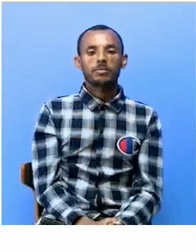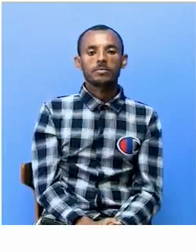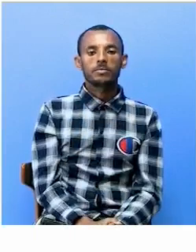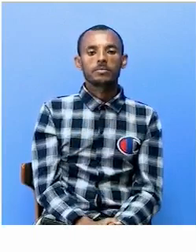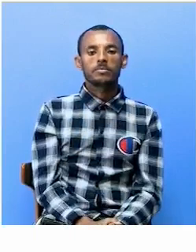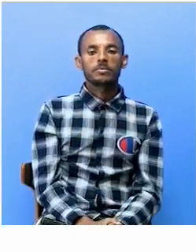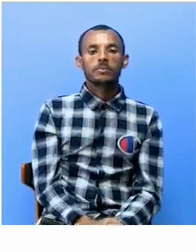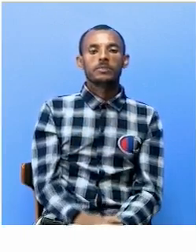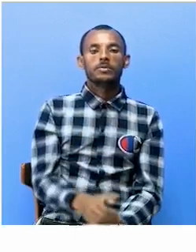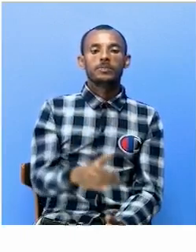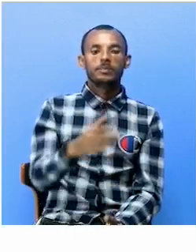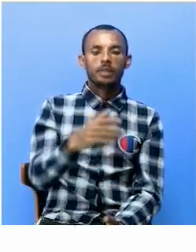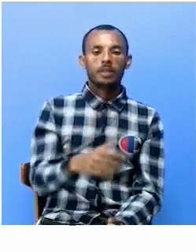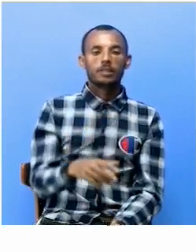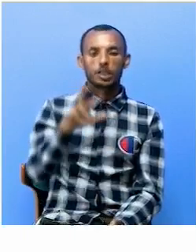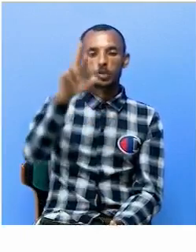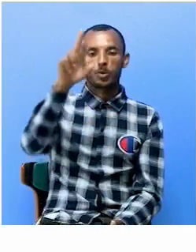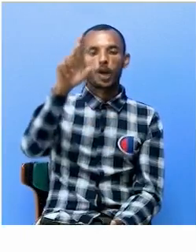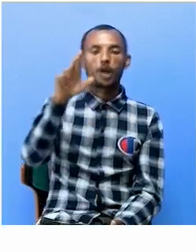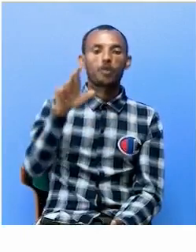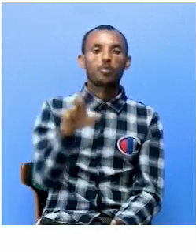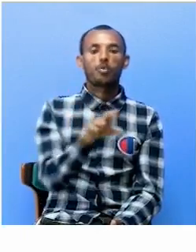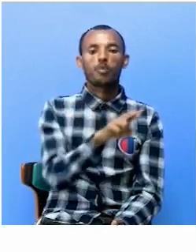the square root